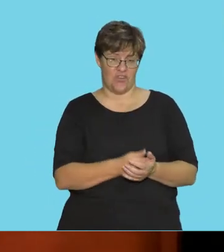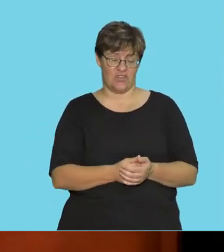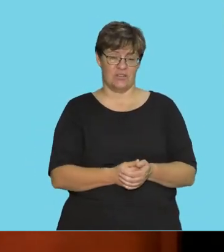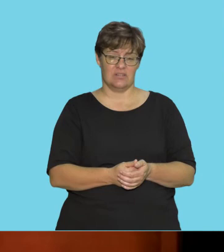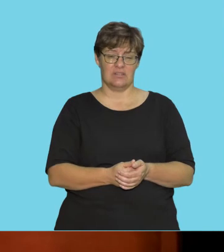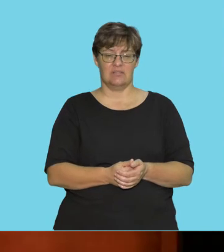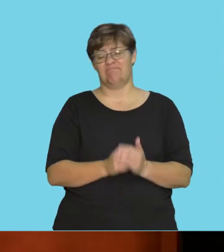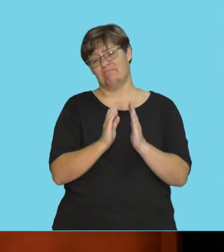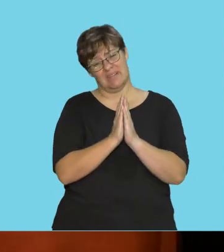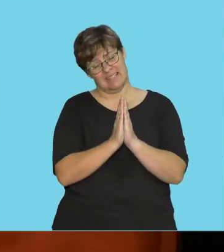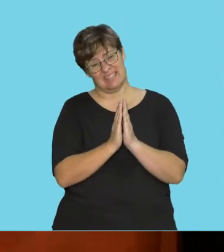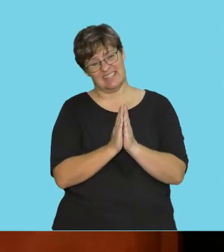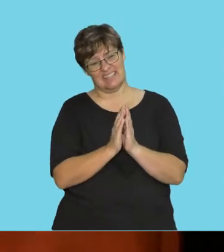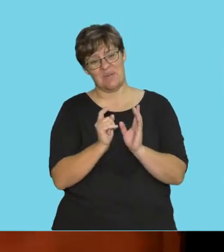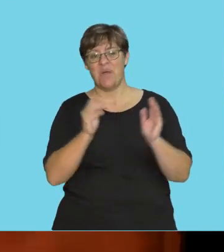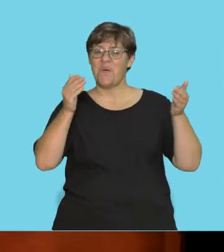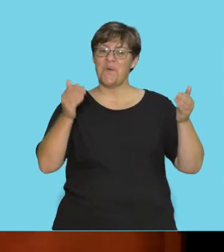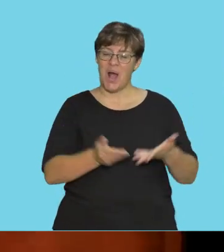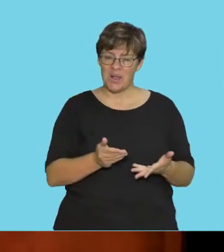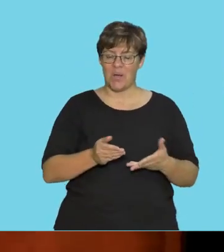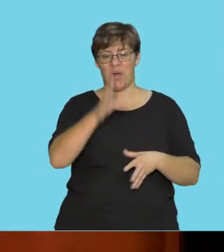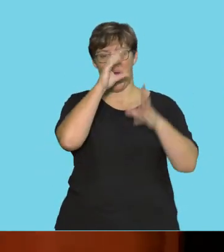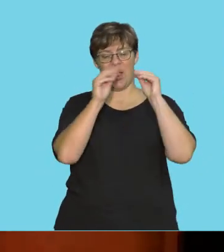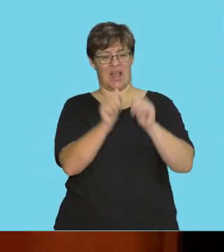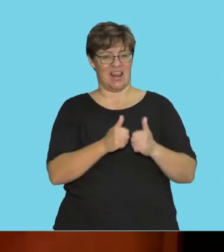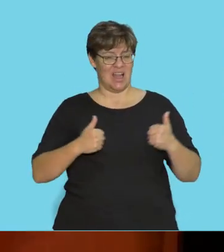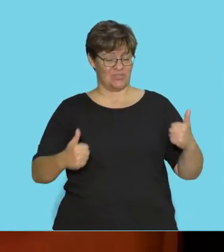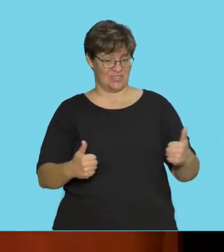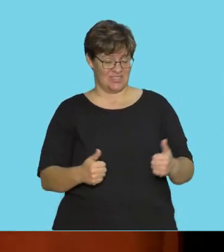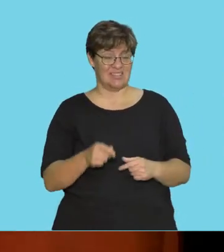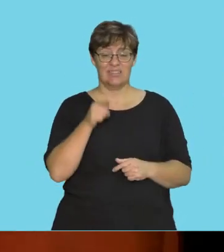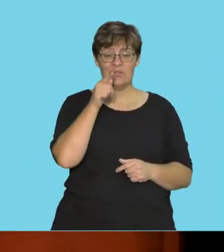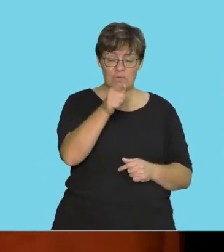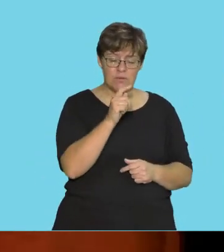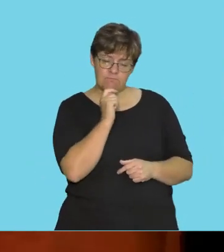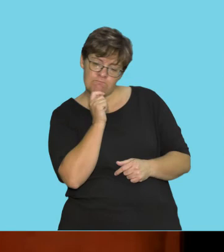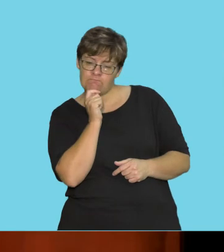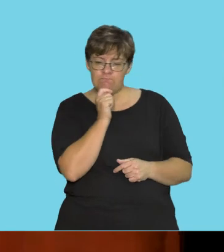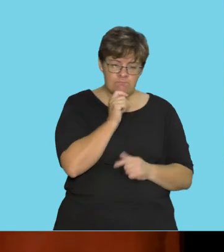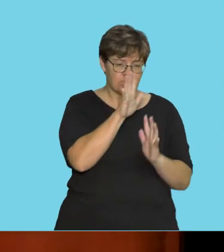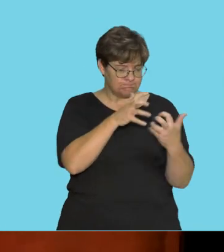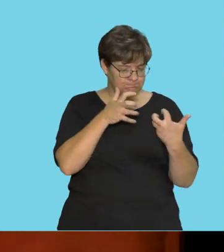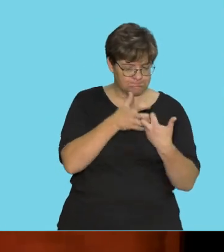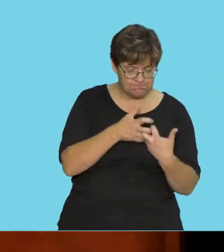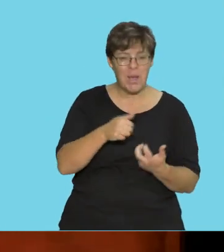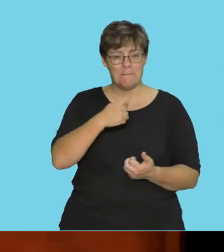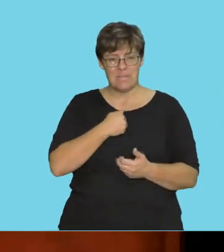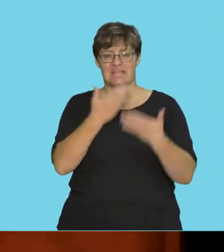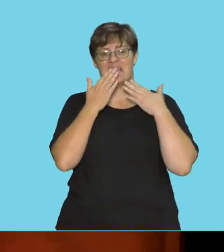that. So please, as I've welcomed you into our learning lounge here, won't you use the way that